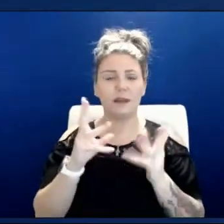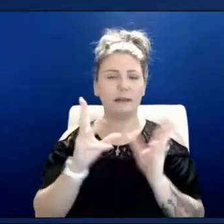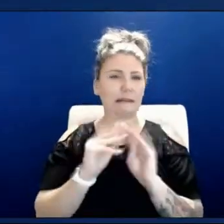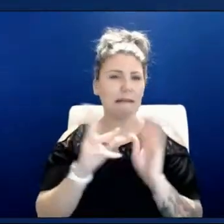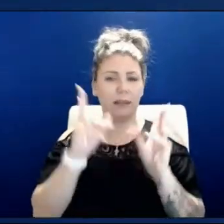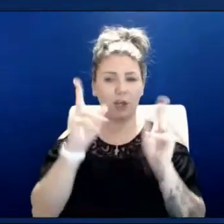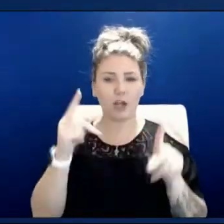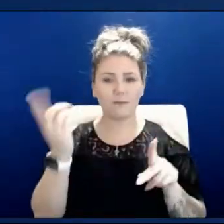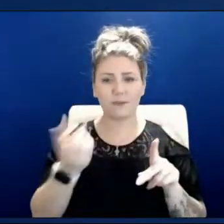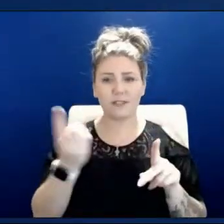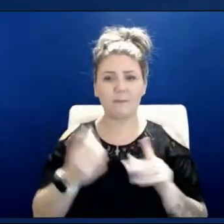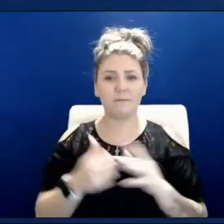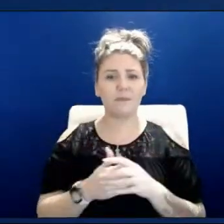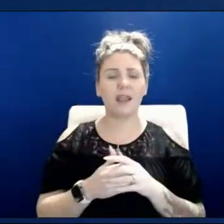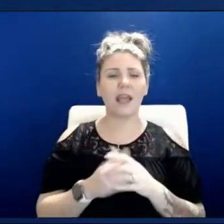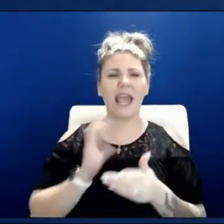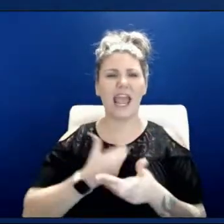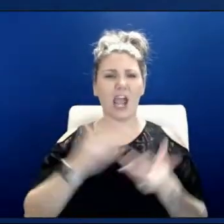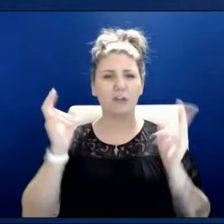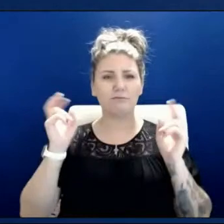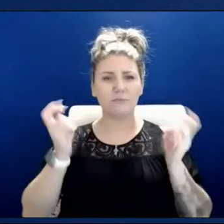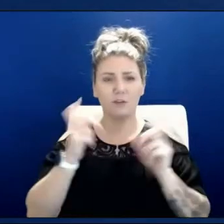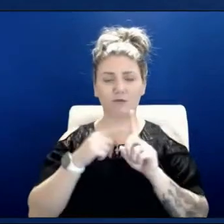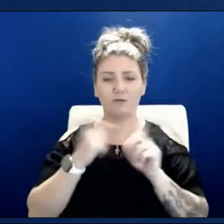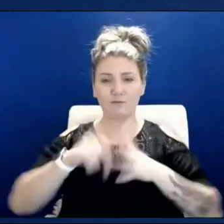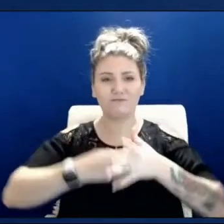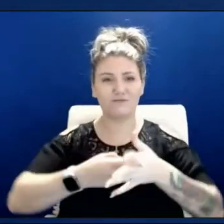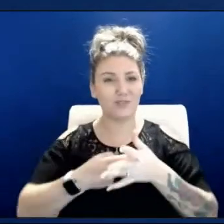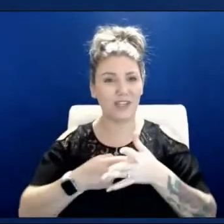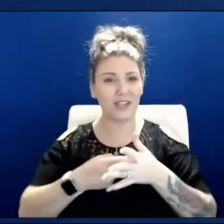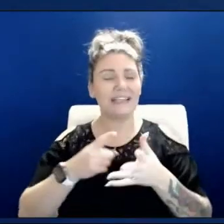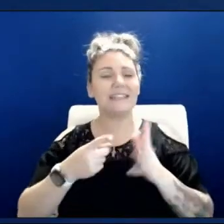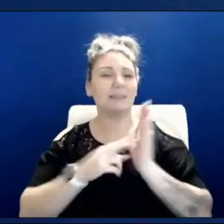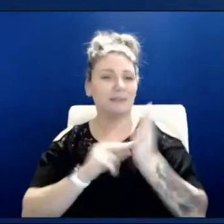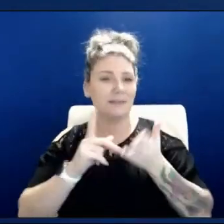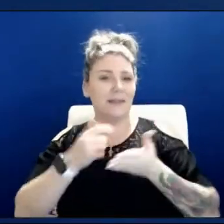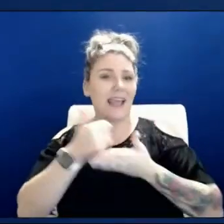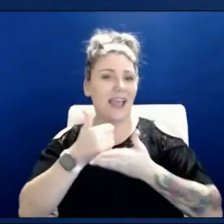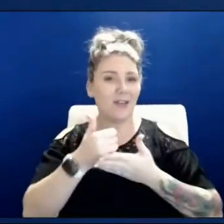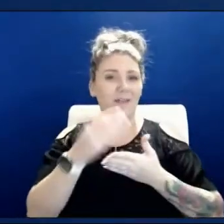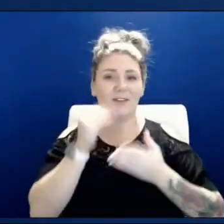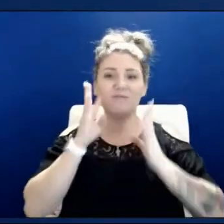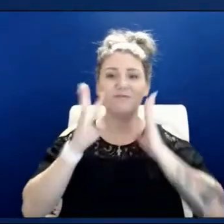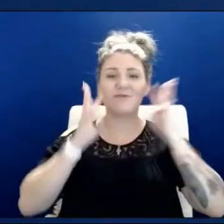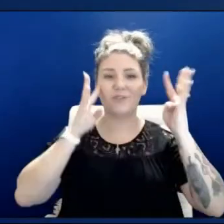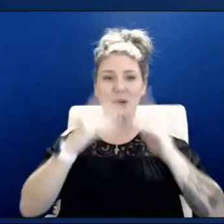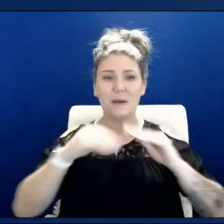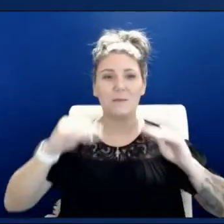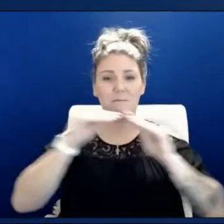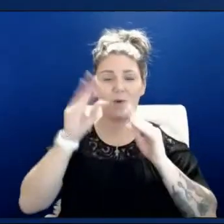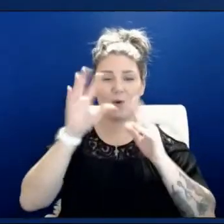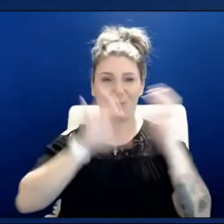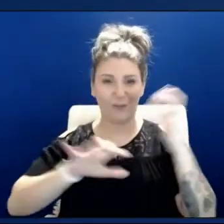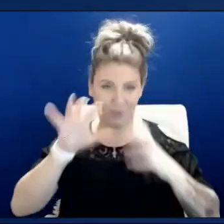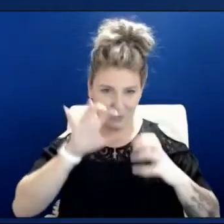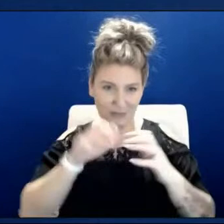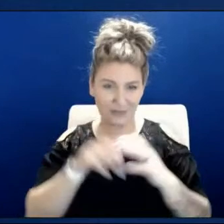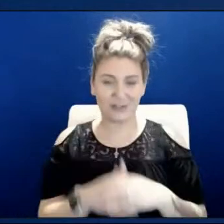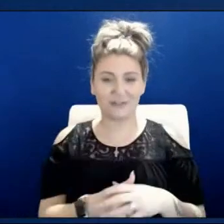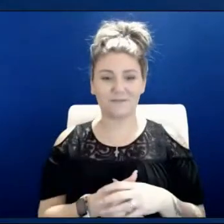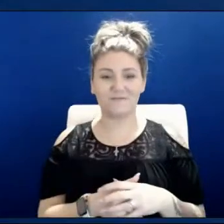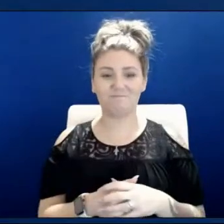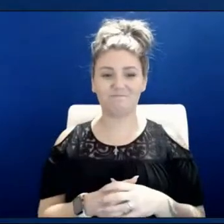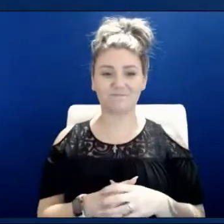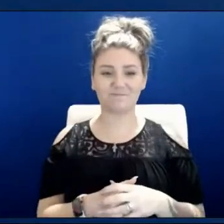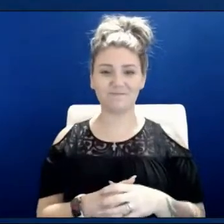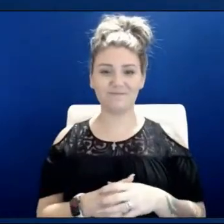our headlines off the top of the show, it's meant to be helpful. It's not meant to create more confusion. Yes. And based on